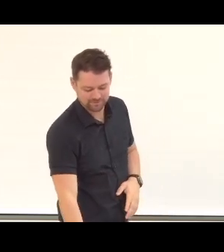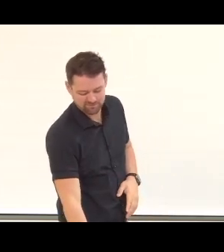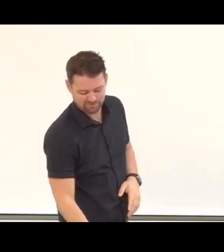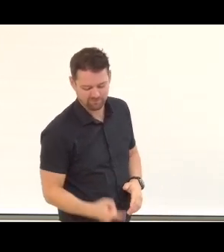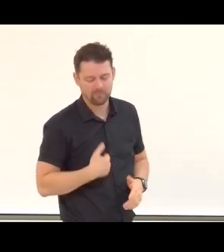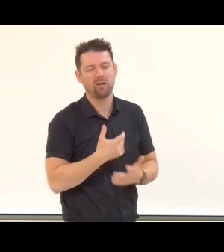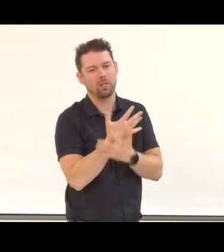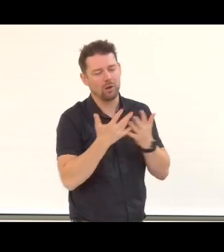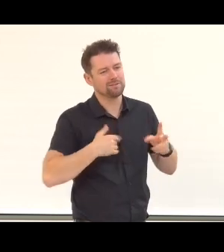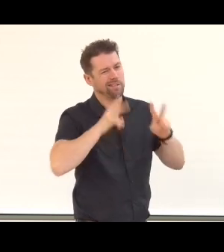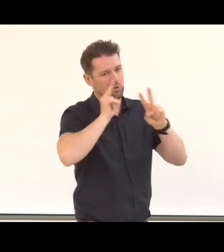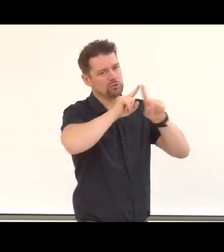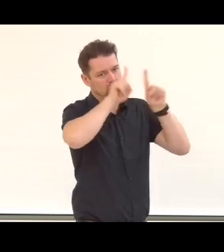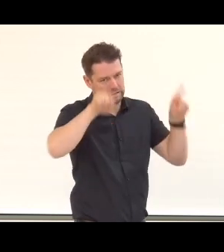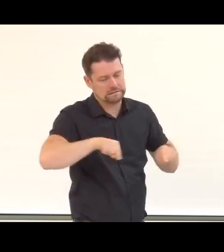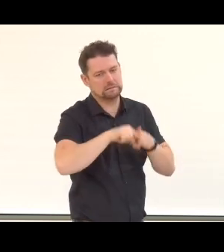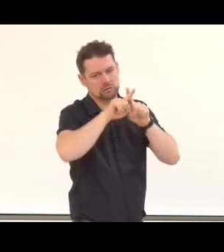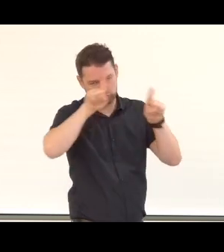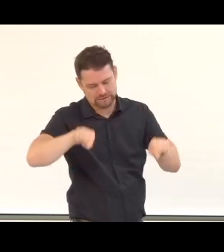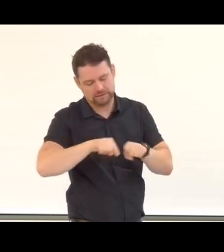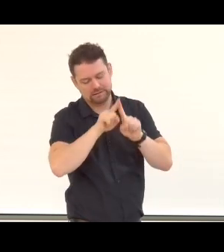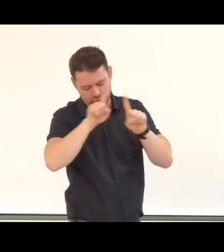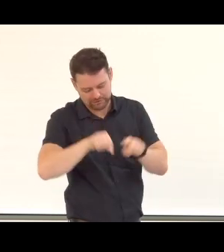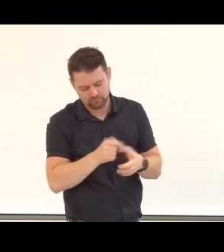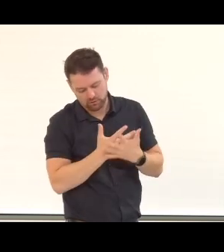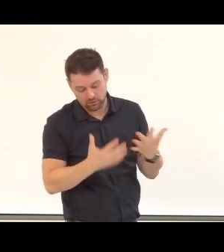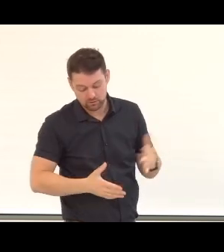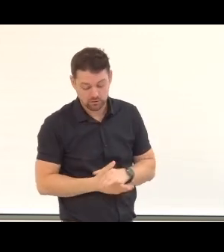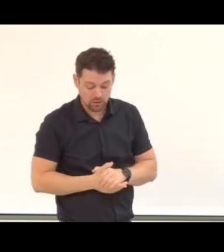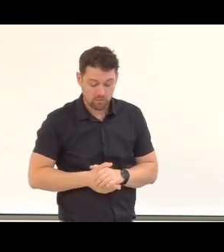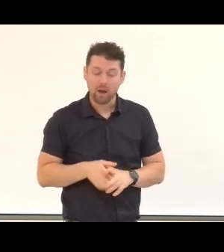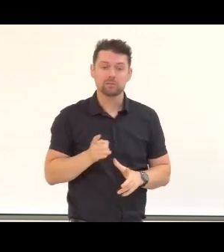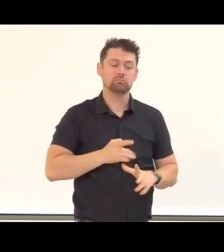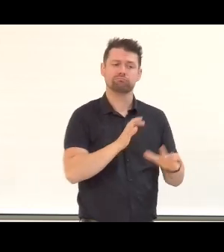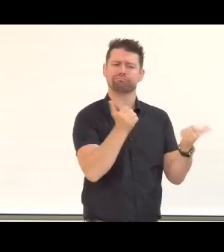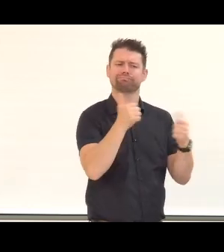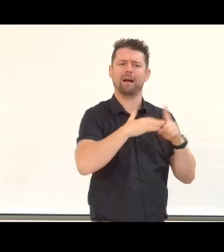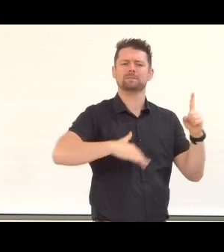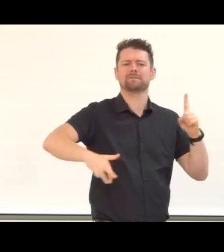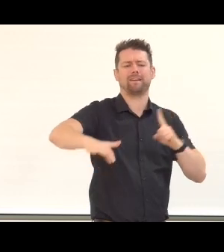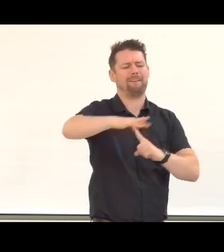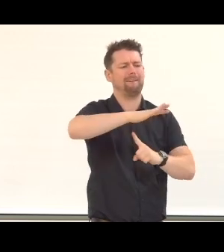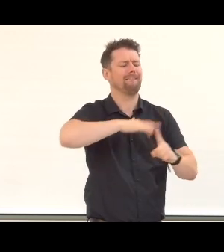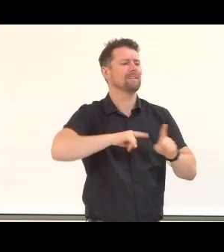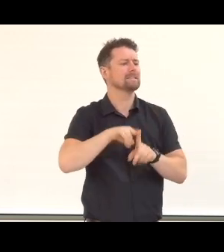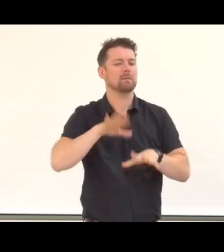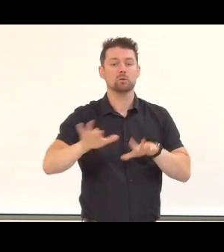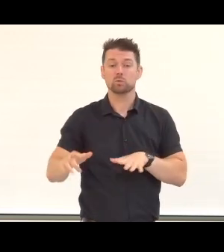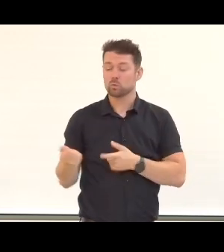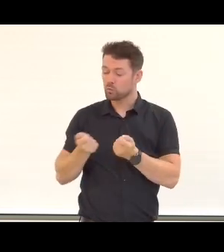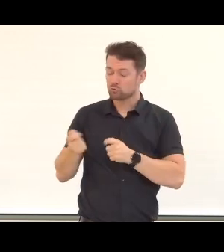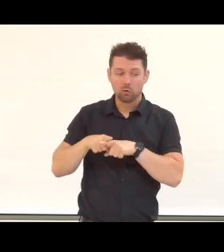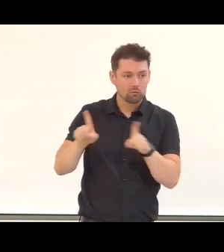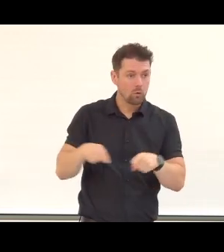screens. I mean, we can show you many pictures of this. It's a really great atmosphere. It's like any other control room that you walk